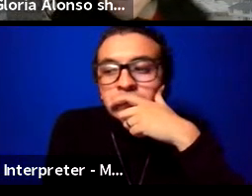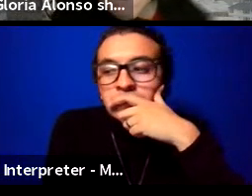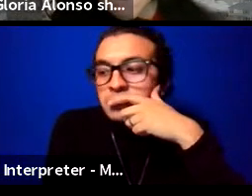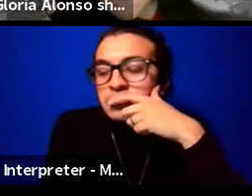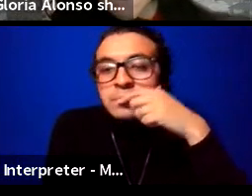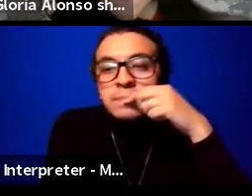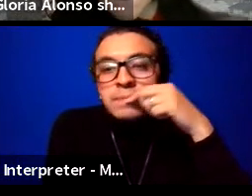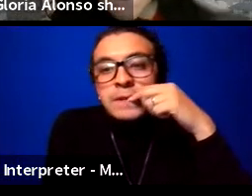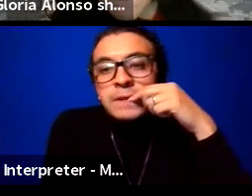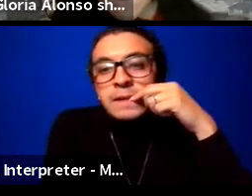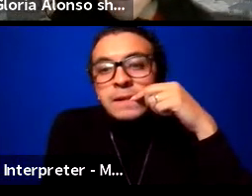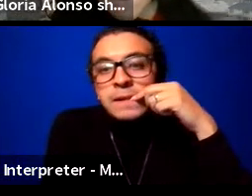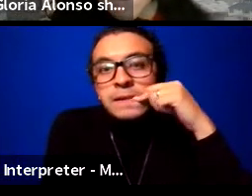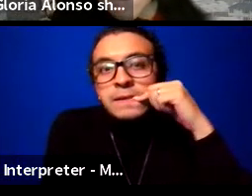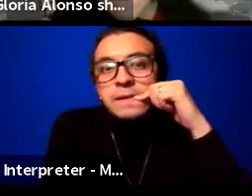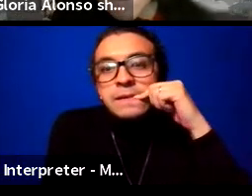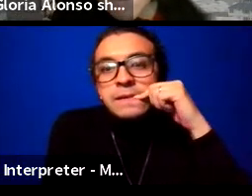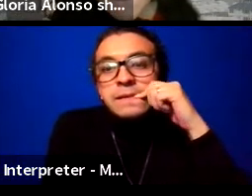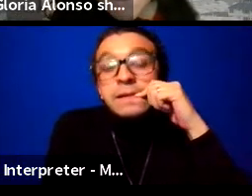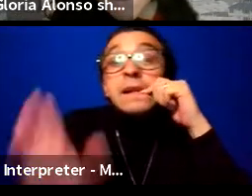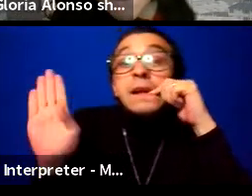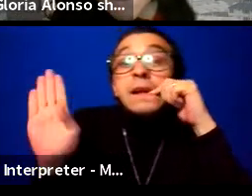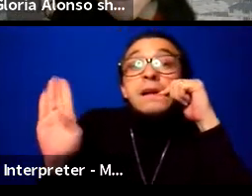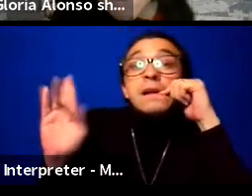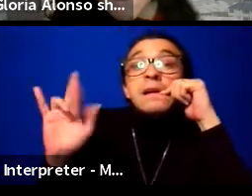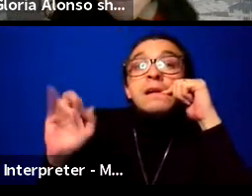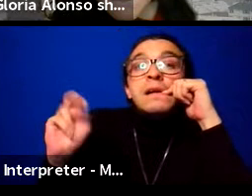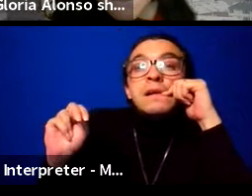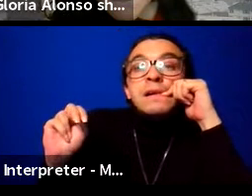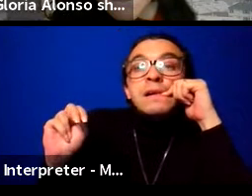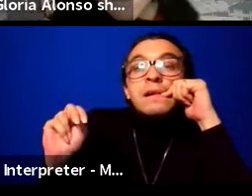you can unmute yourself and let us know and we can move you.